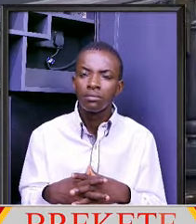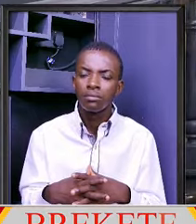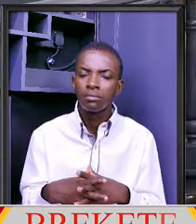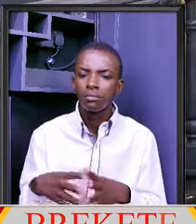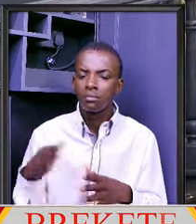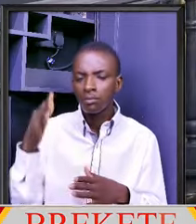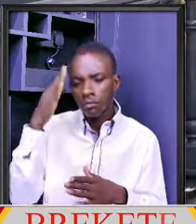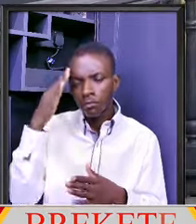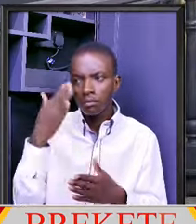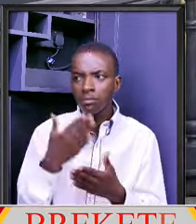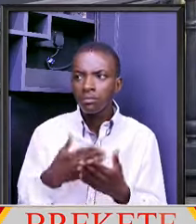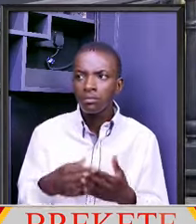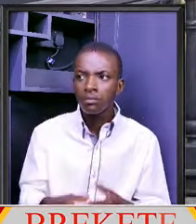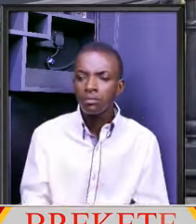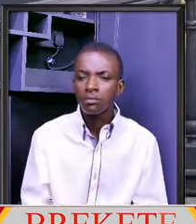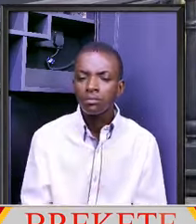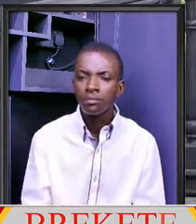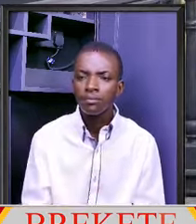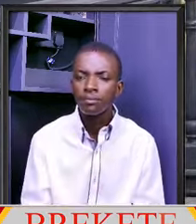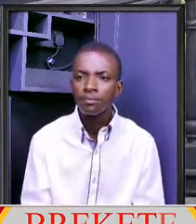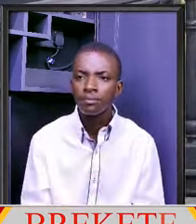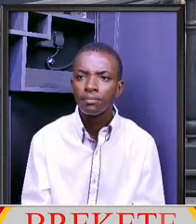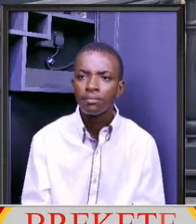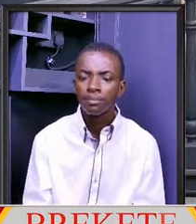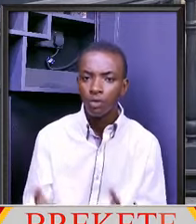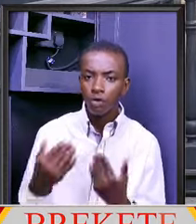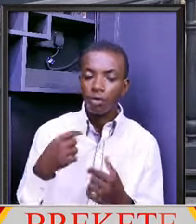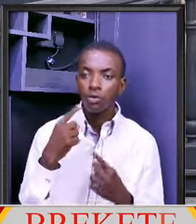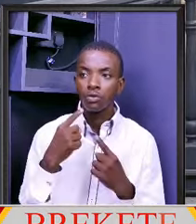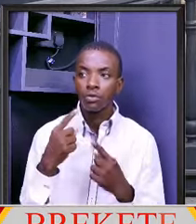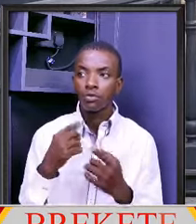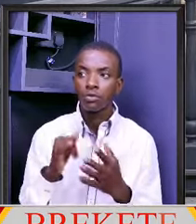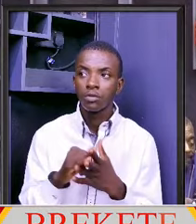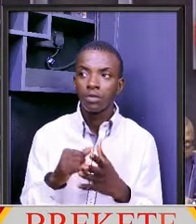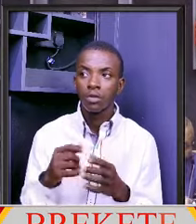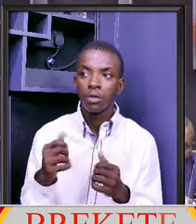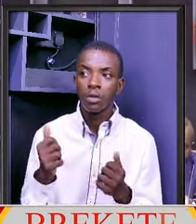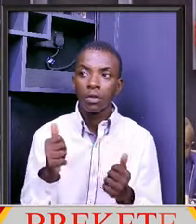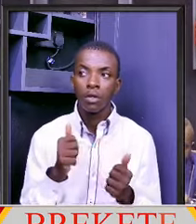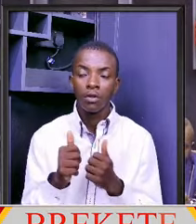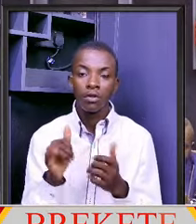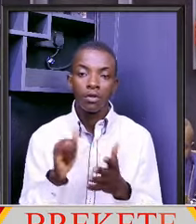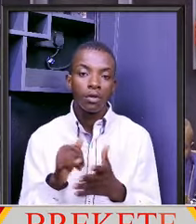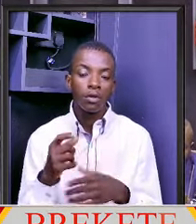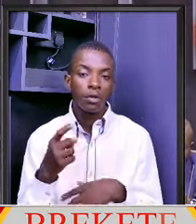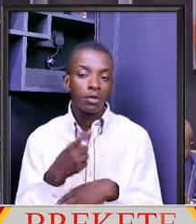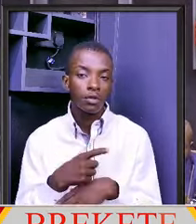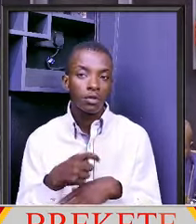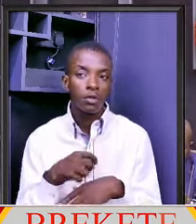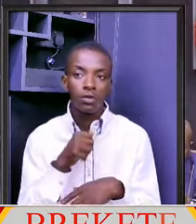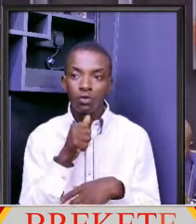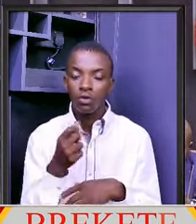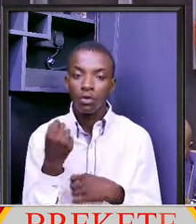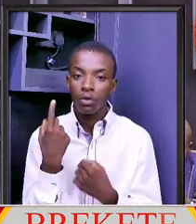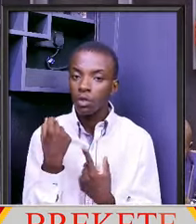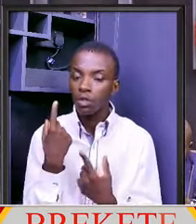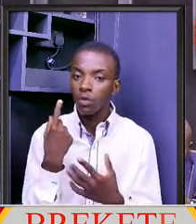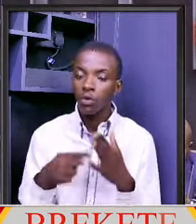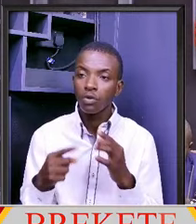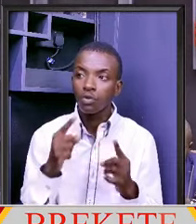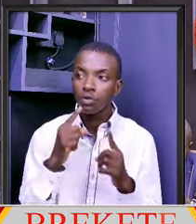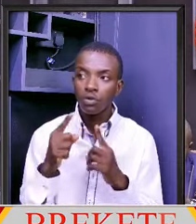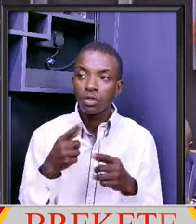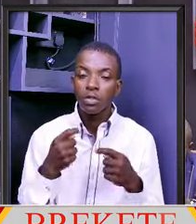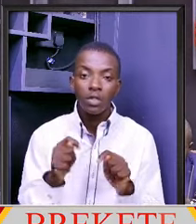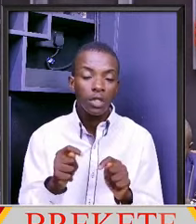much. Sir, wait, before you talk. Now, so me and you argue that time. If you don't understand what we they